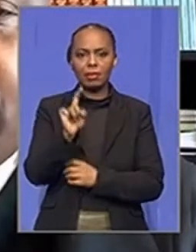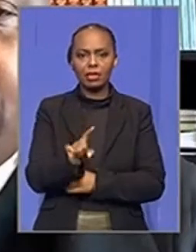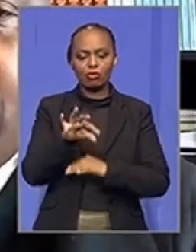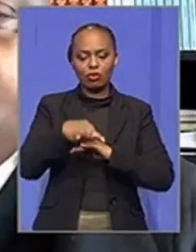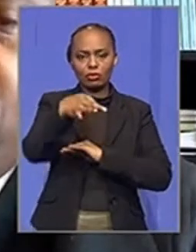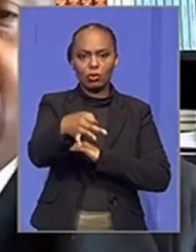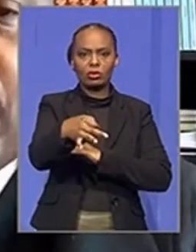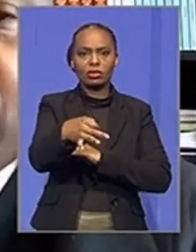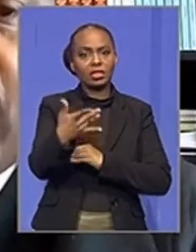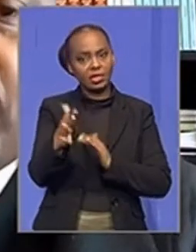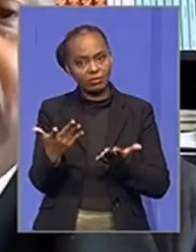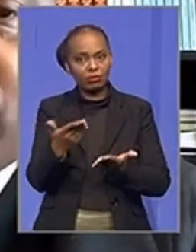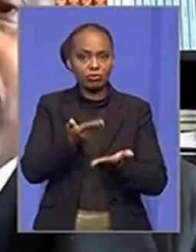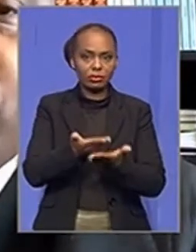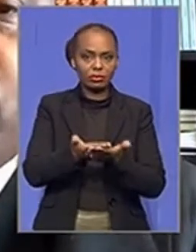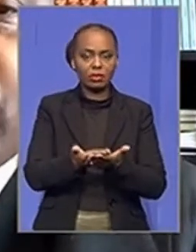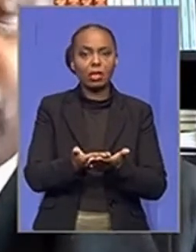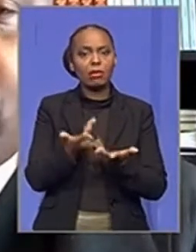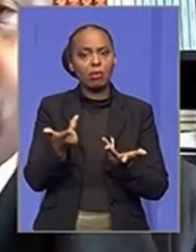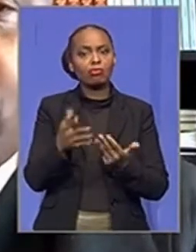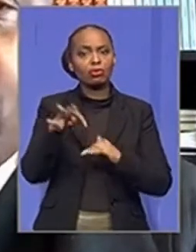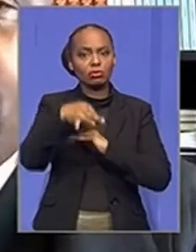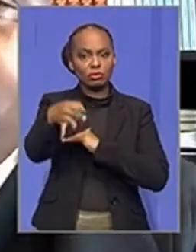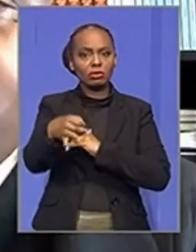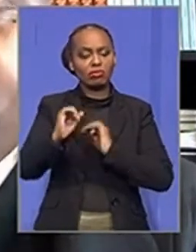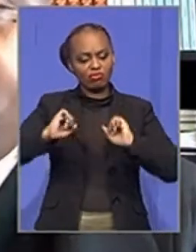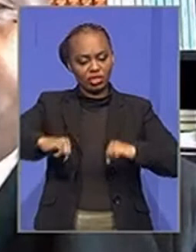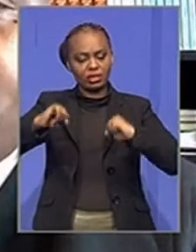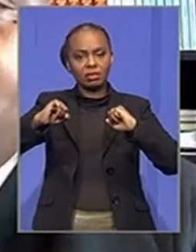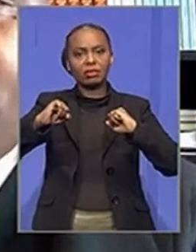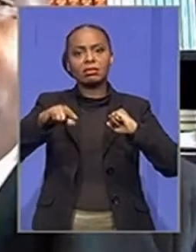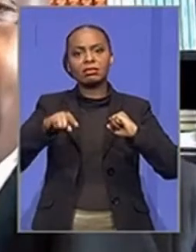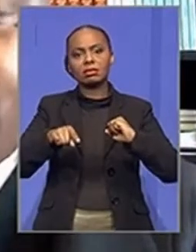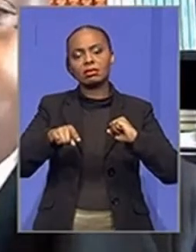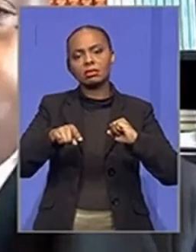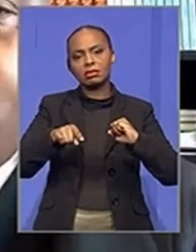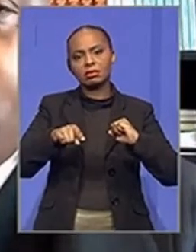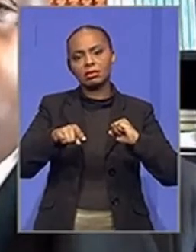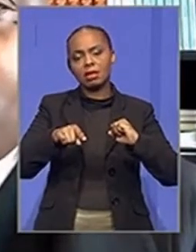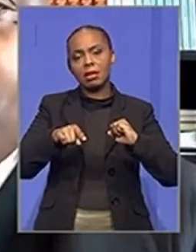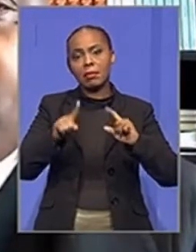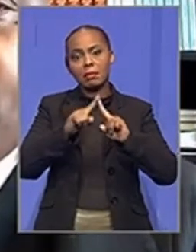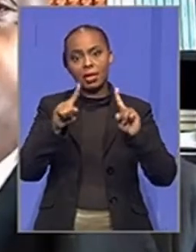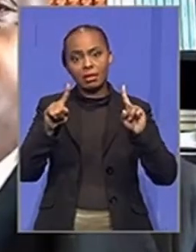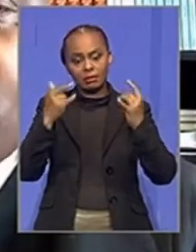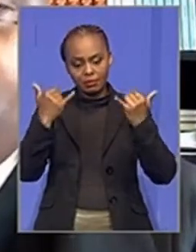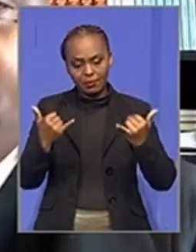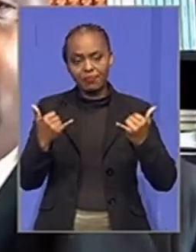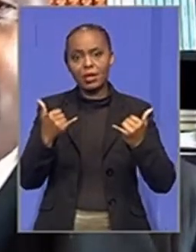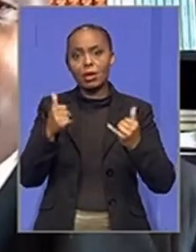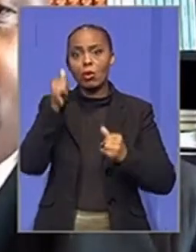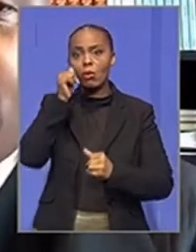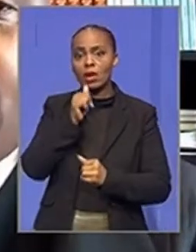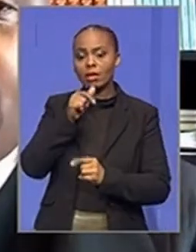necessary. Postponements has been granted by agreement between parties. And it's quite telling that when Mr. Zuma